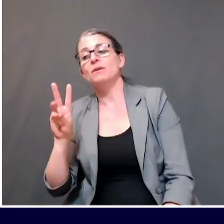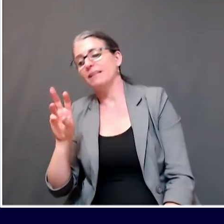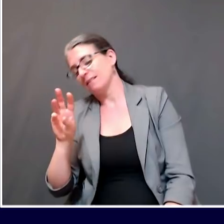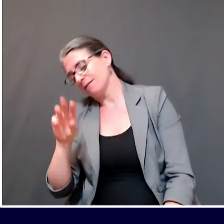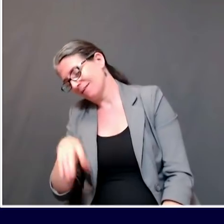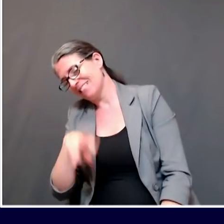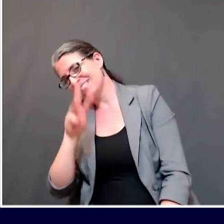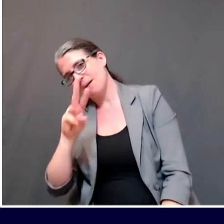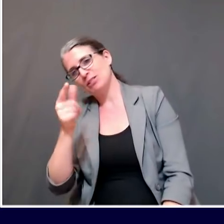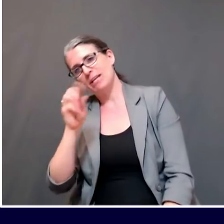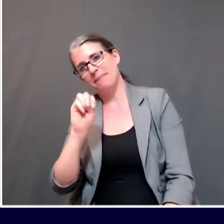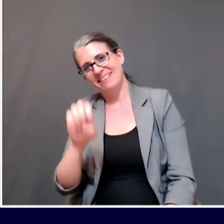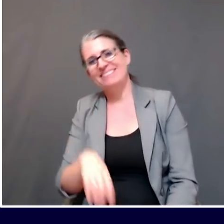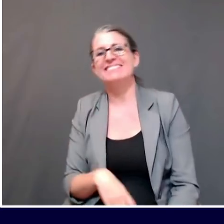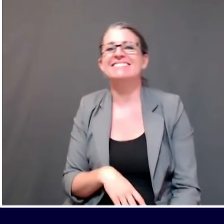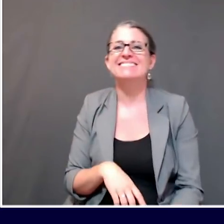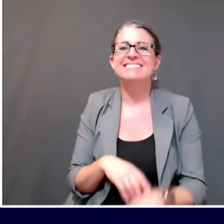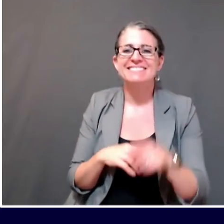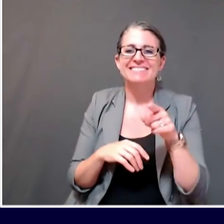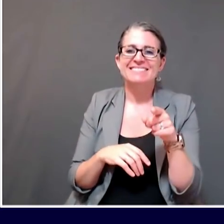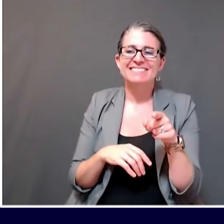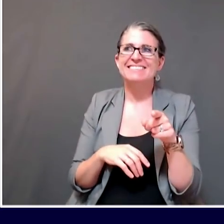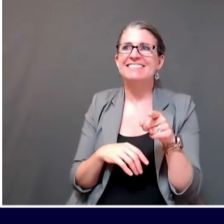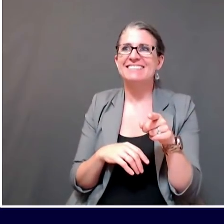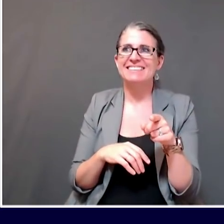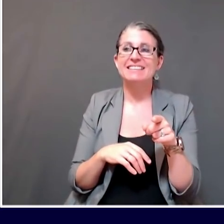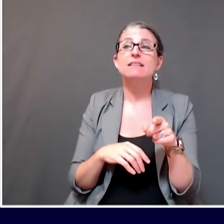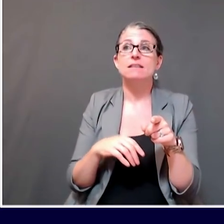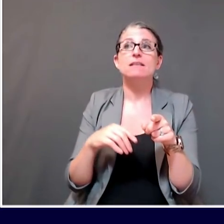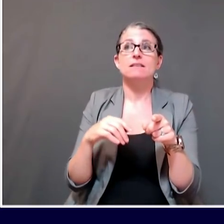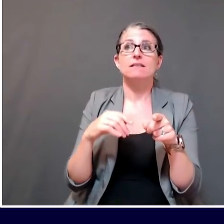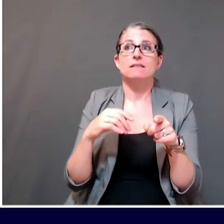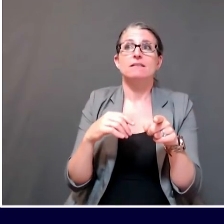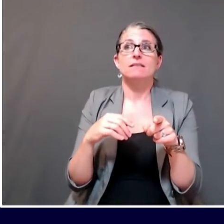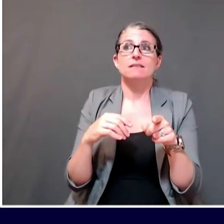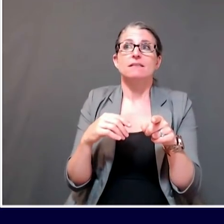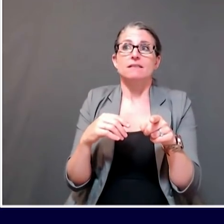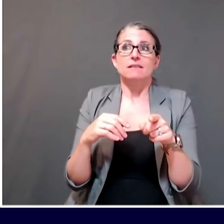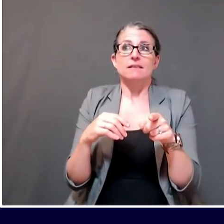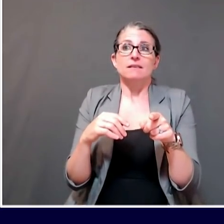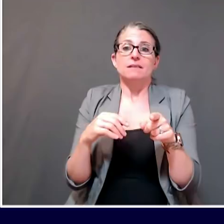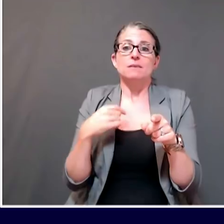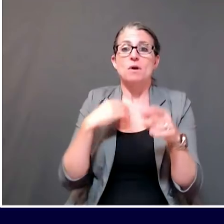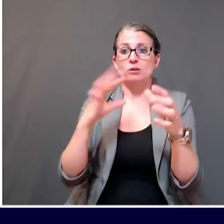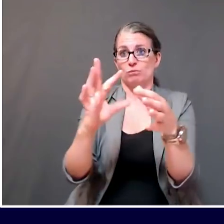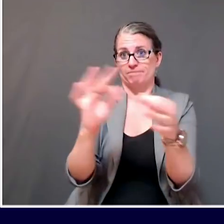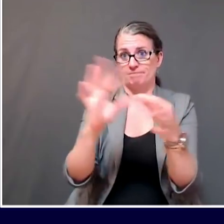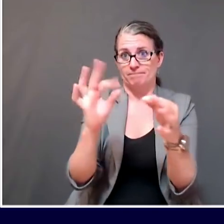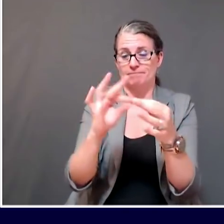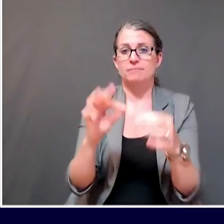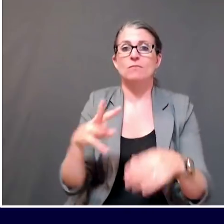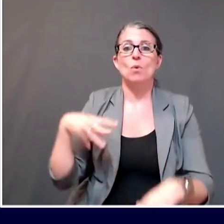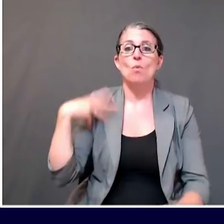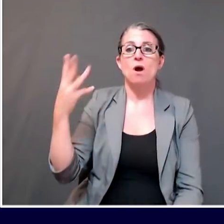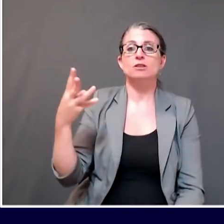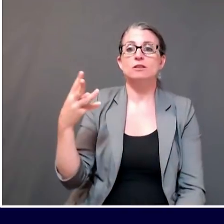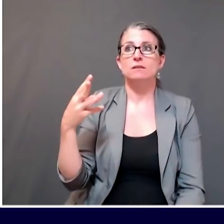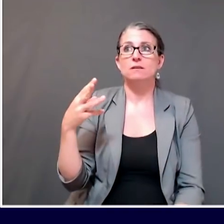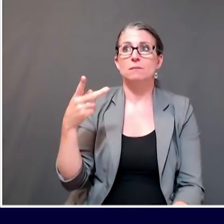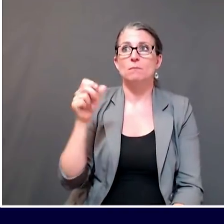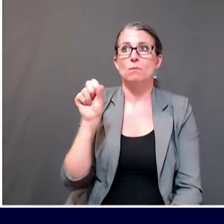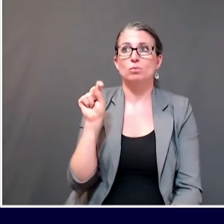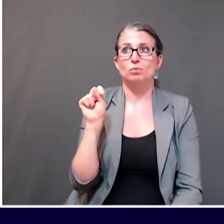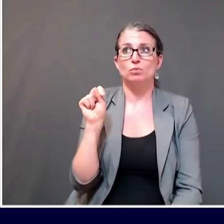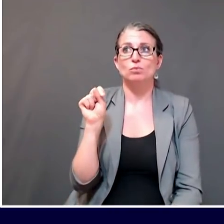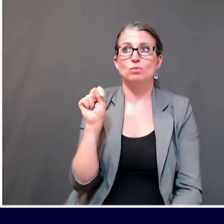Thank you very much. And I'm actually just reading something that the Washington Post has printed with the CDC is changed some of its recommendations